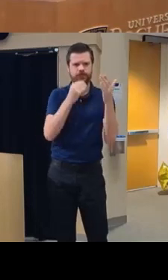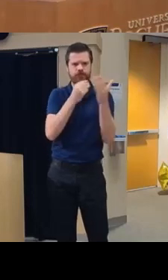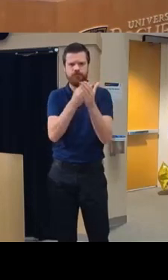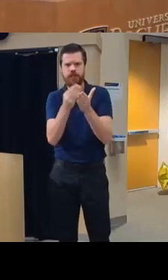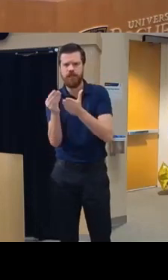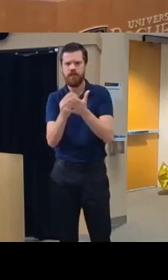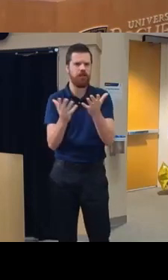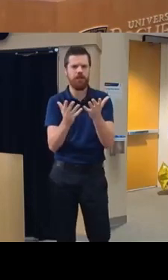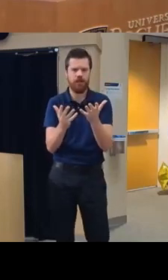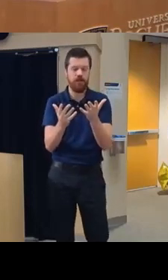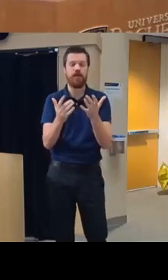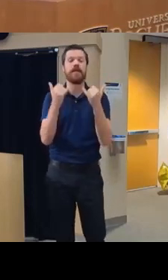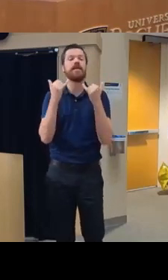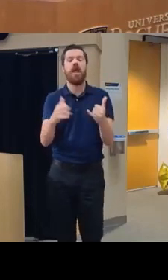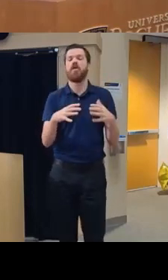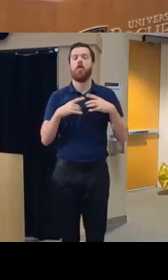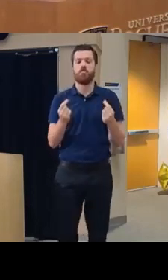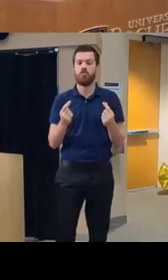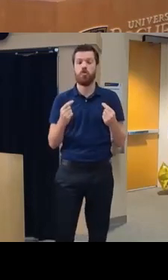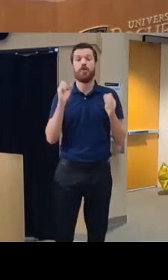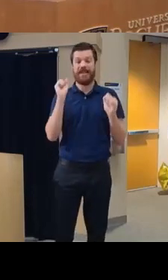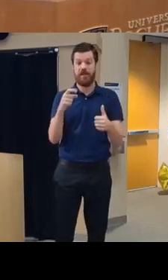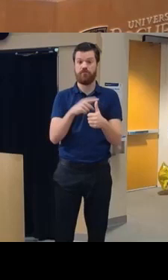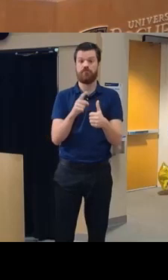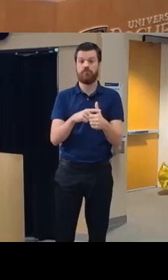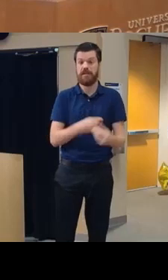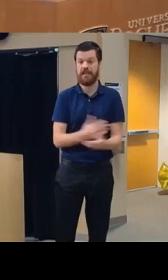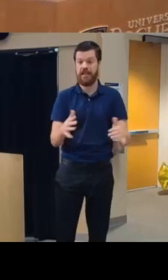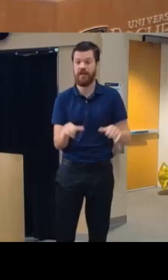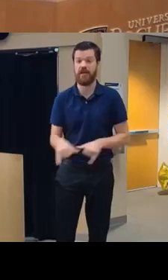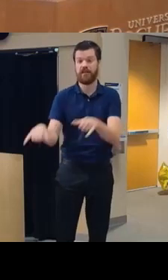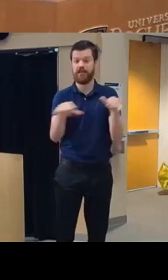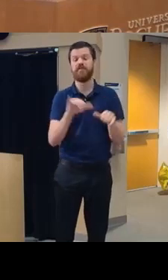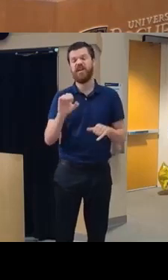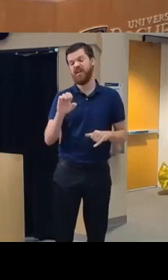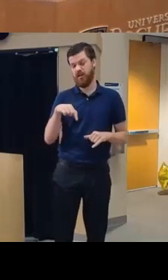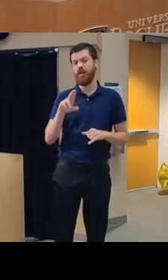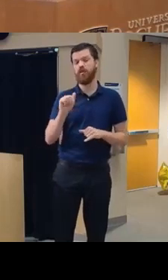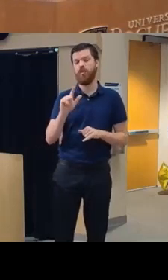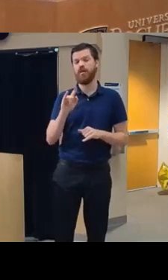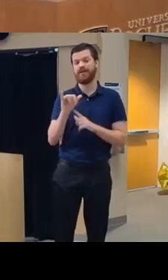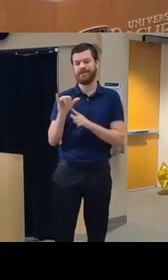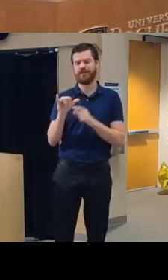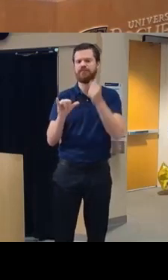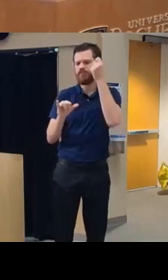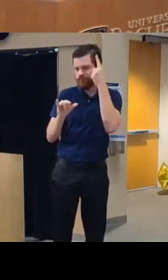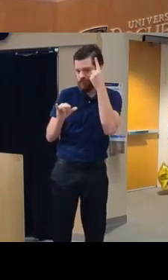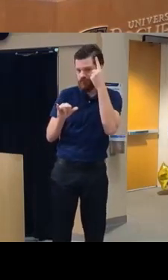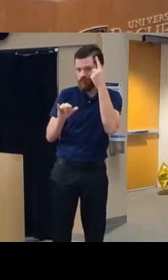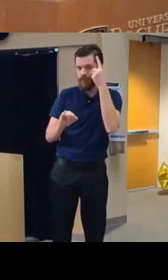where we give everybody the same thing, which is like equality. But you see that like